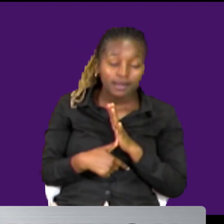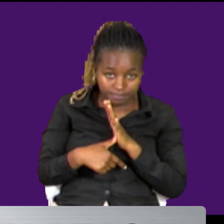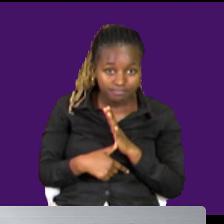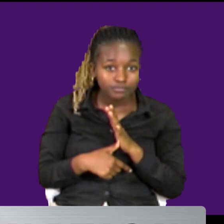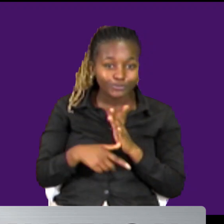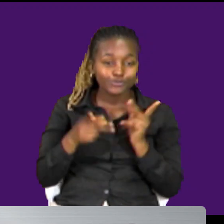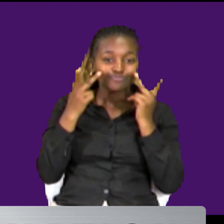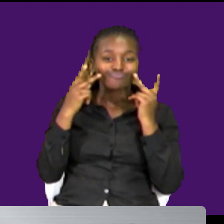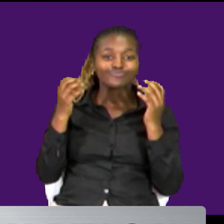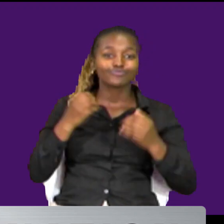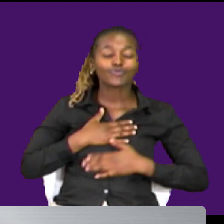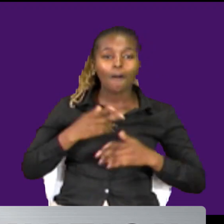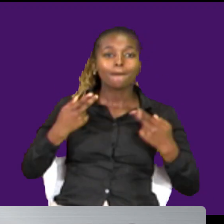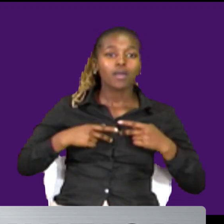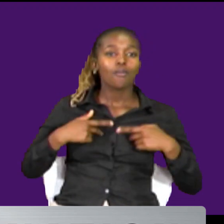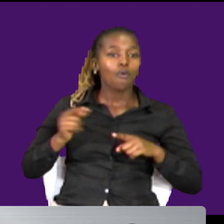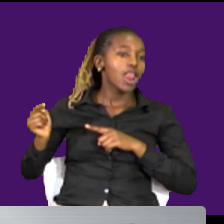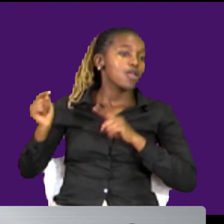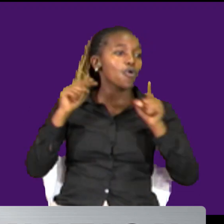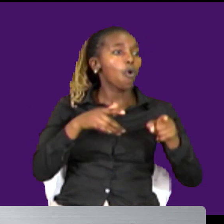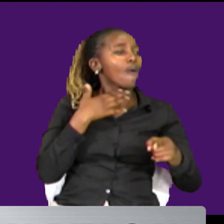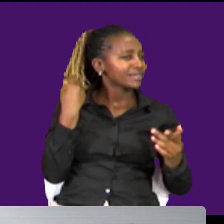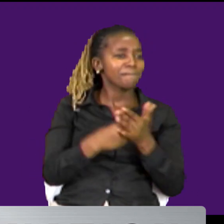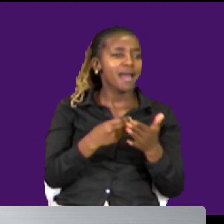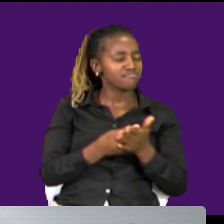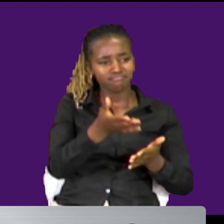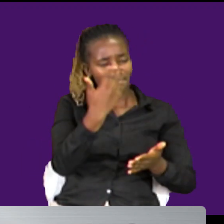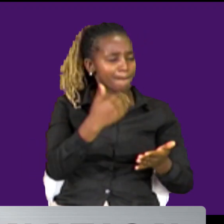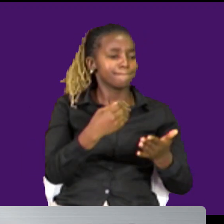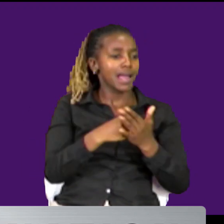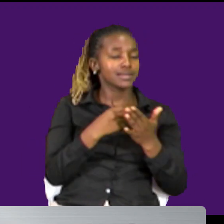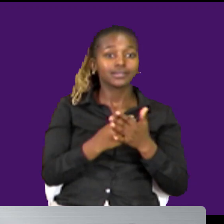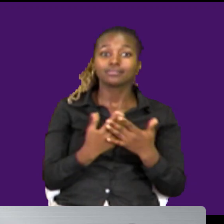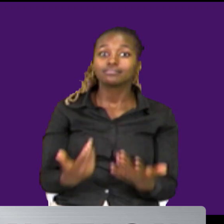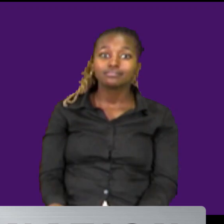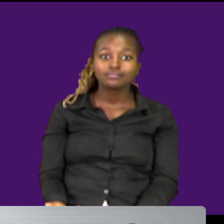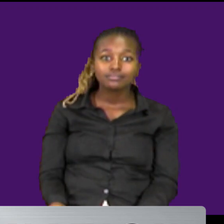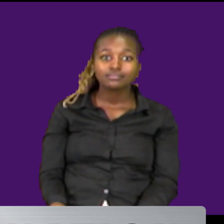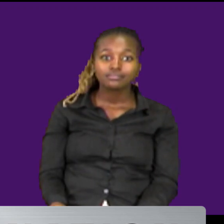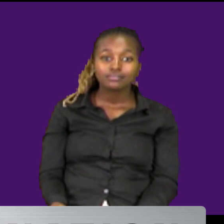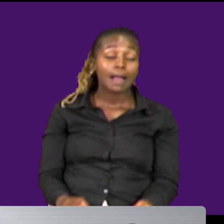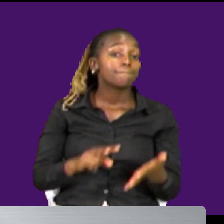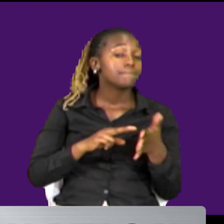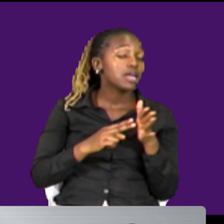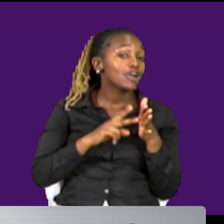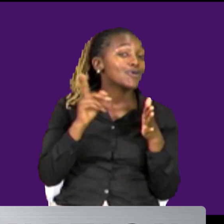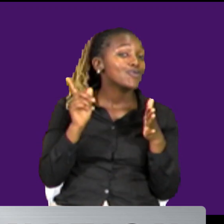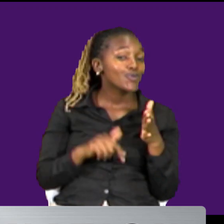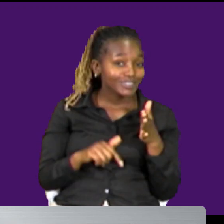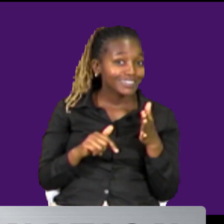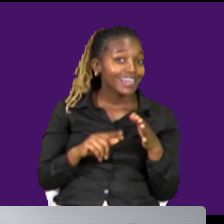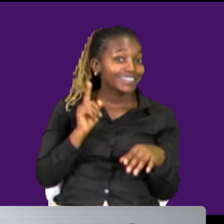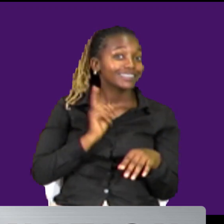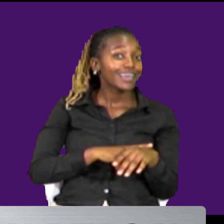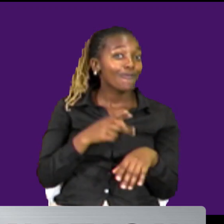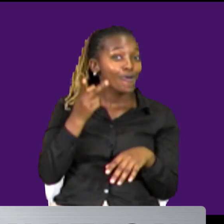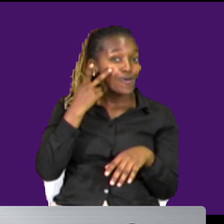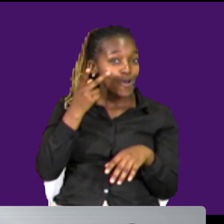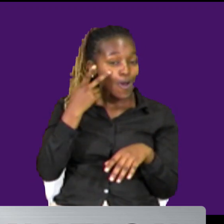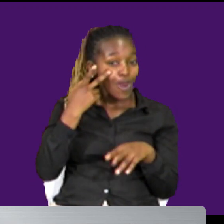Zs, to be precise. Right. So, what you saw on the streets of Jogoo